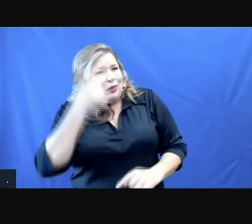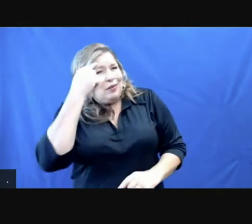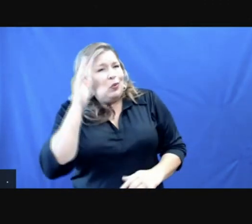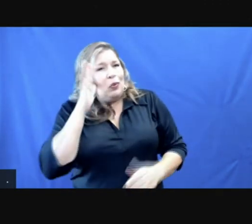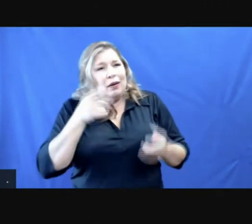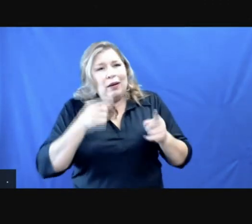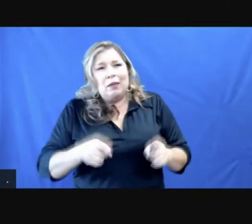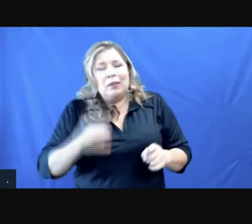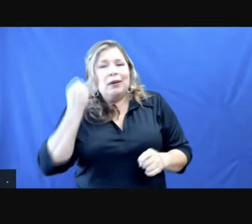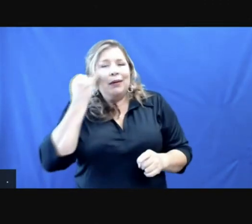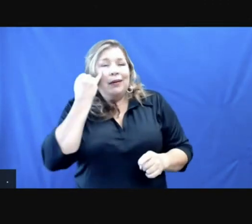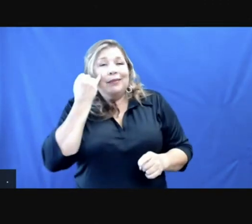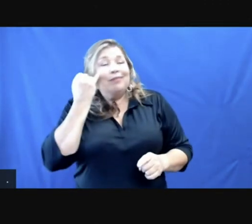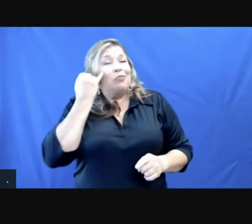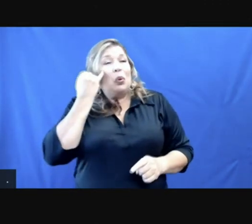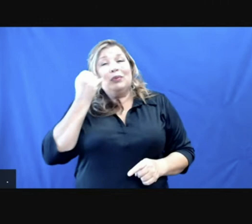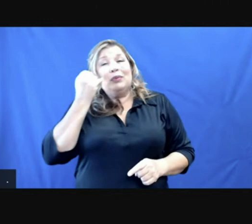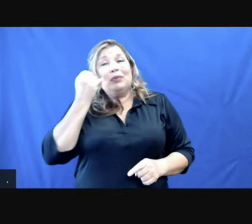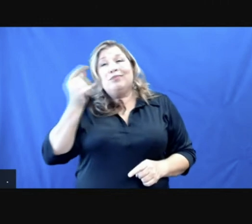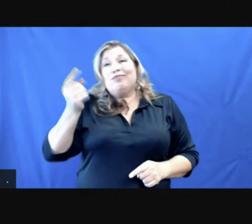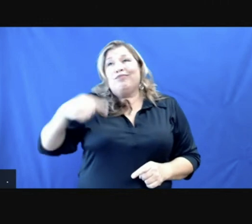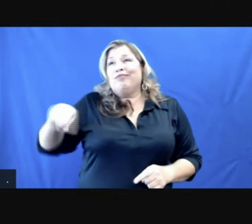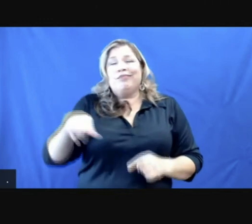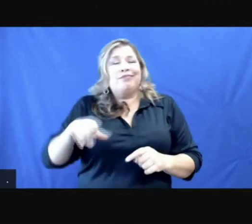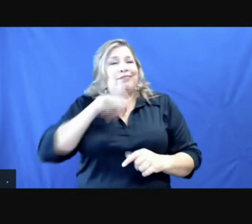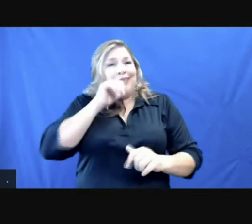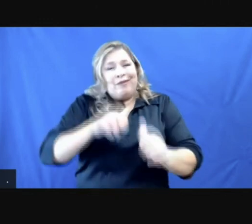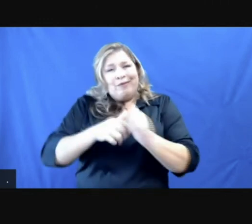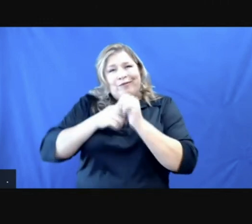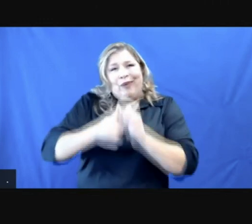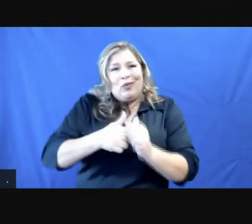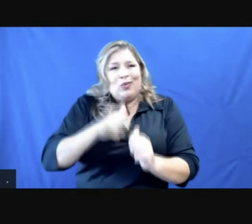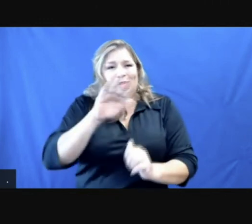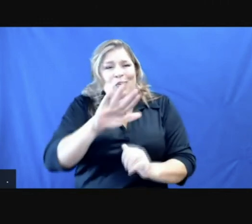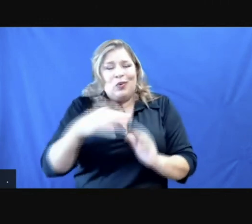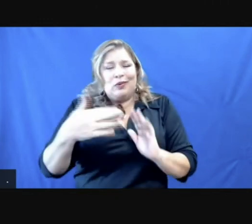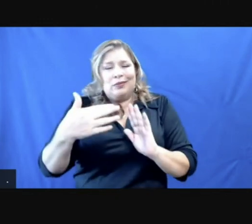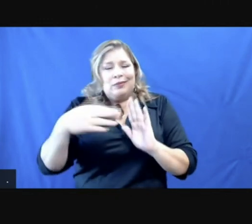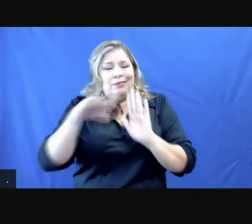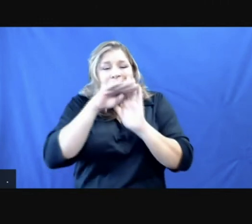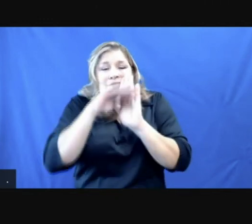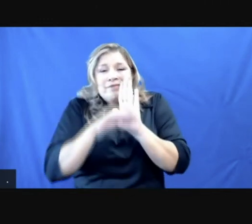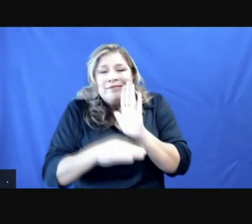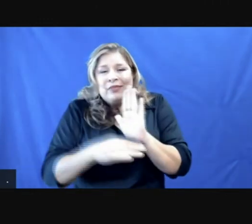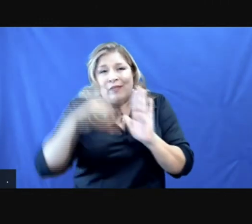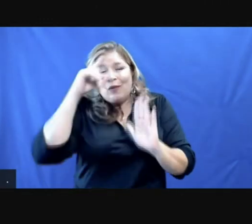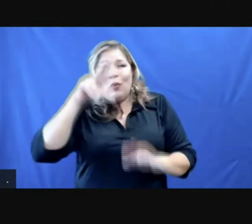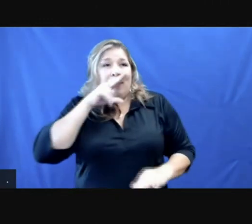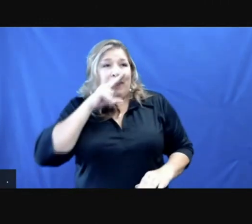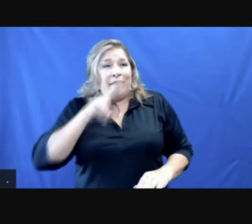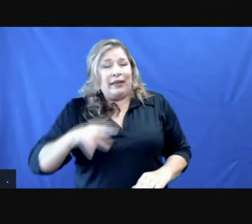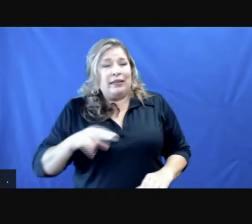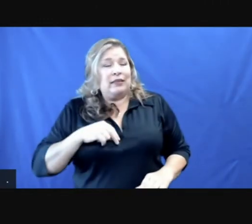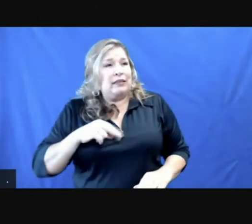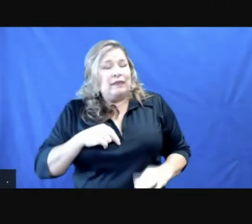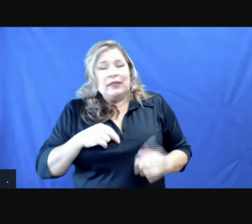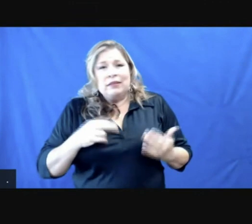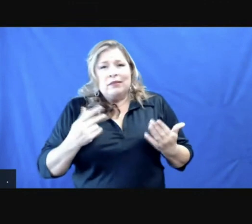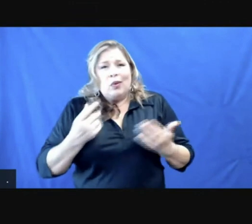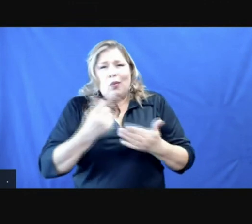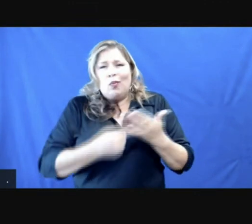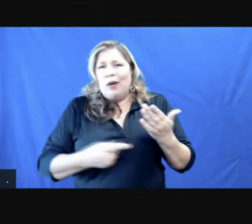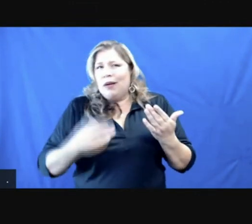don't adhere to the guidelines that you're setting forth for Thanksgiving and what we could see happen with